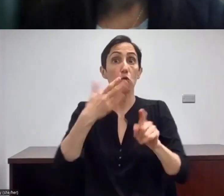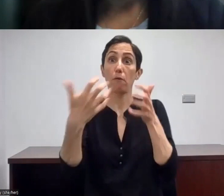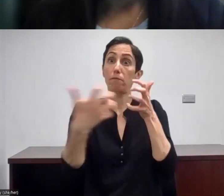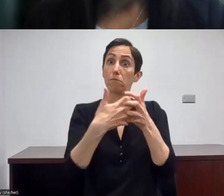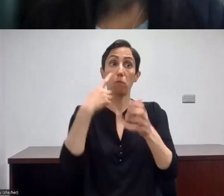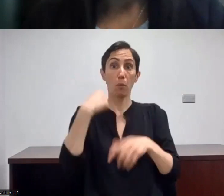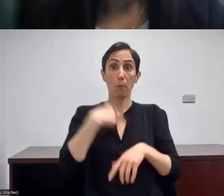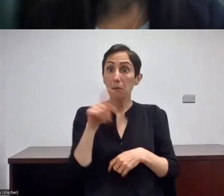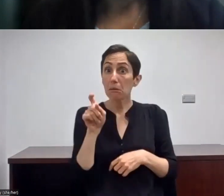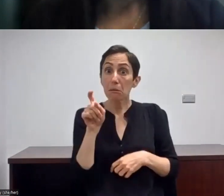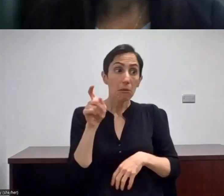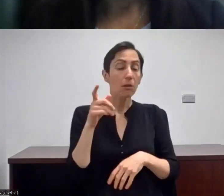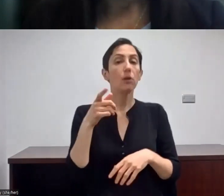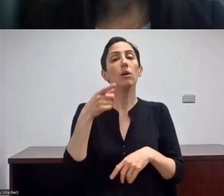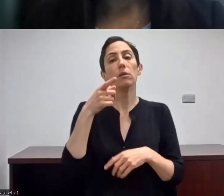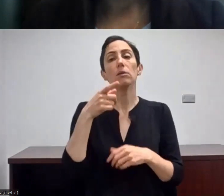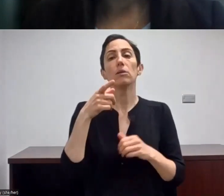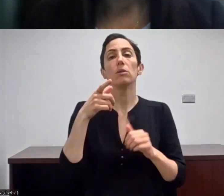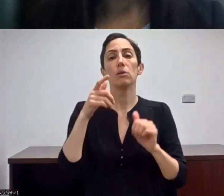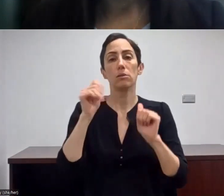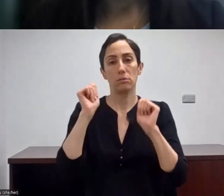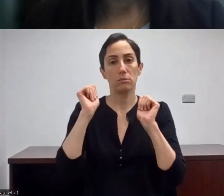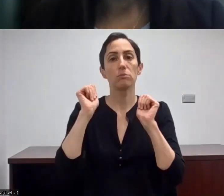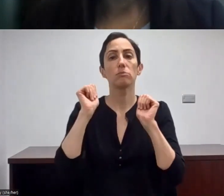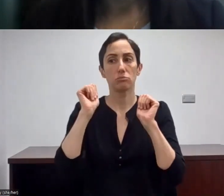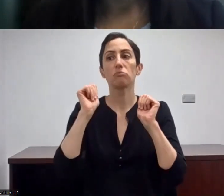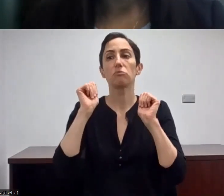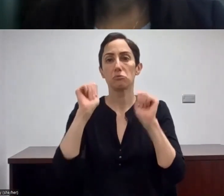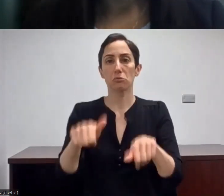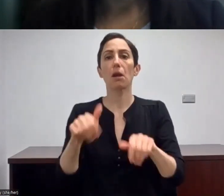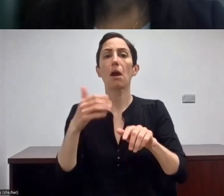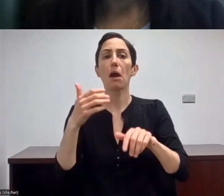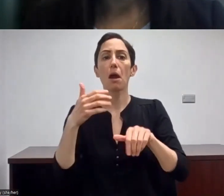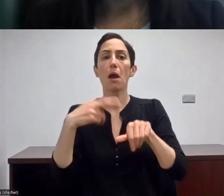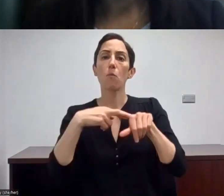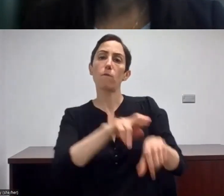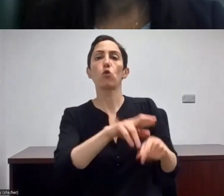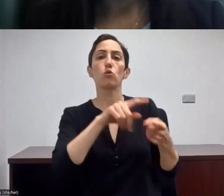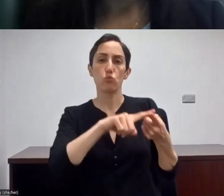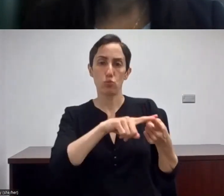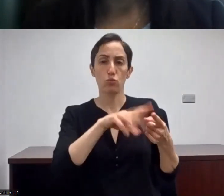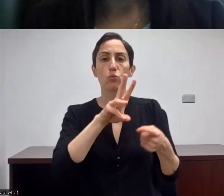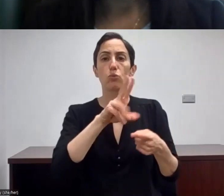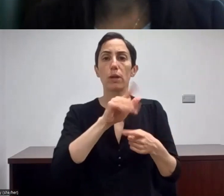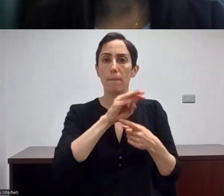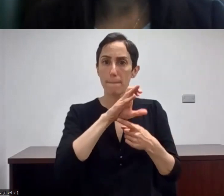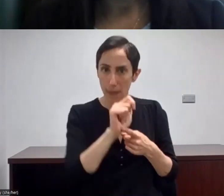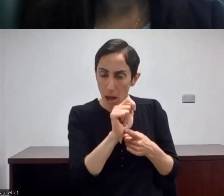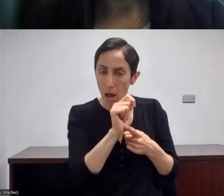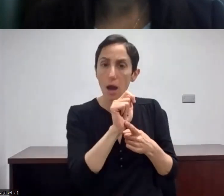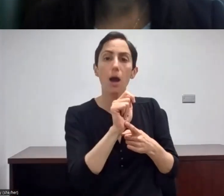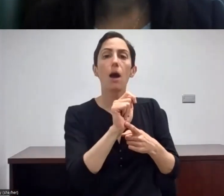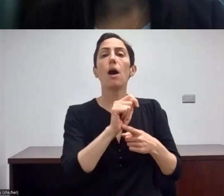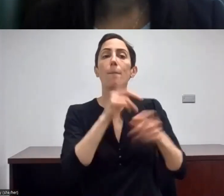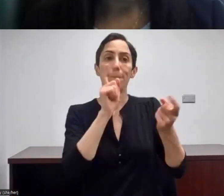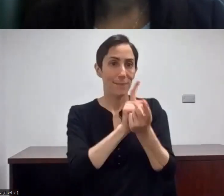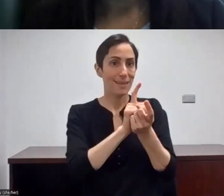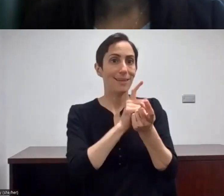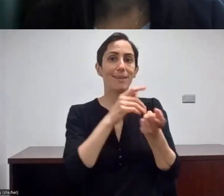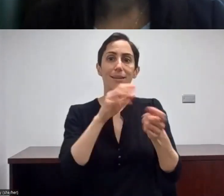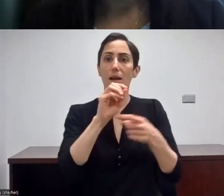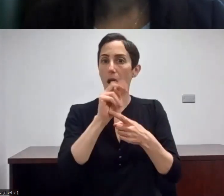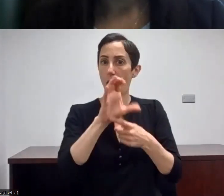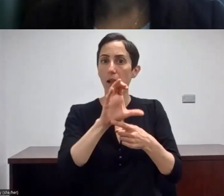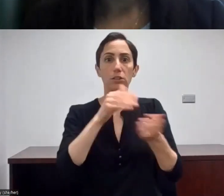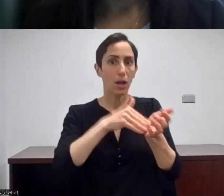be referred to Wilmot and see an oncologist here. Even if you have oncologists in the community, and maybe if there's an open clinical trial,